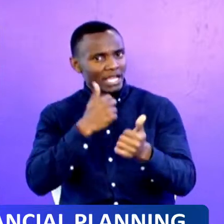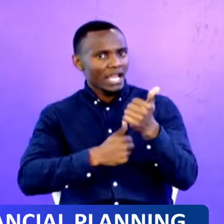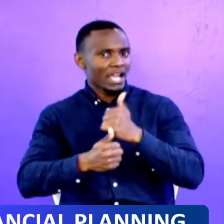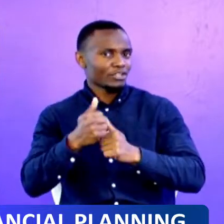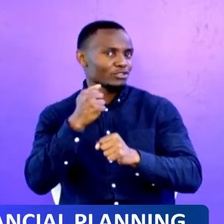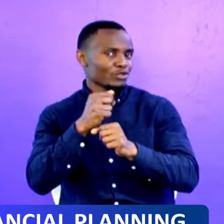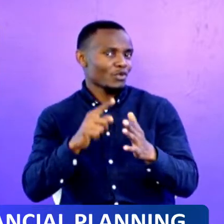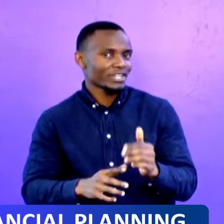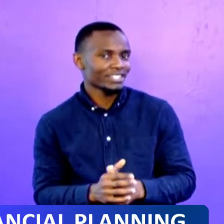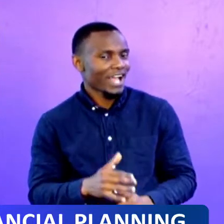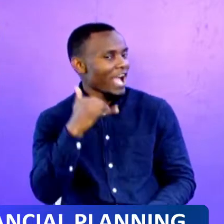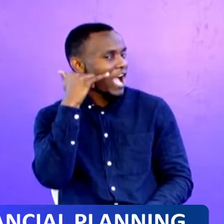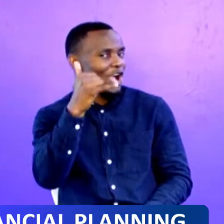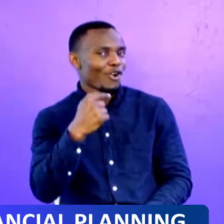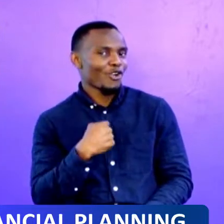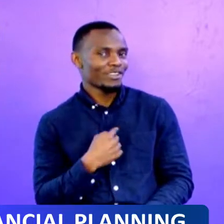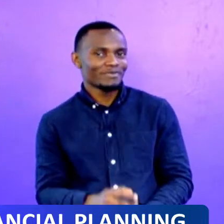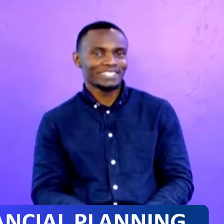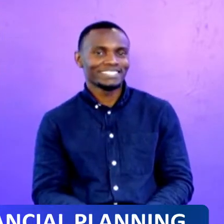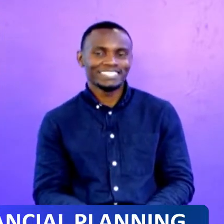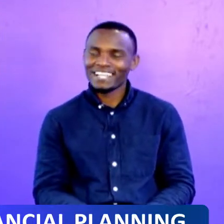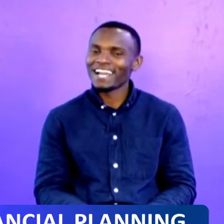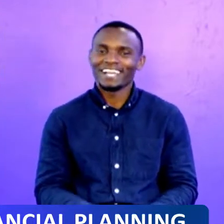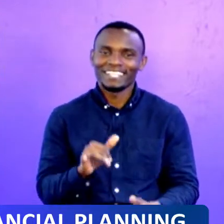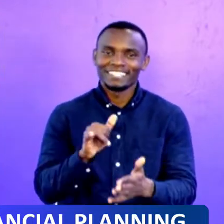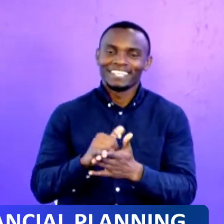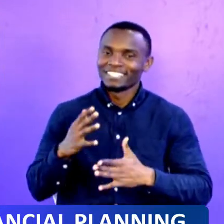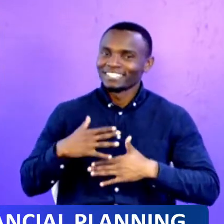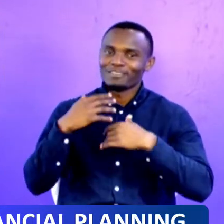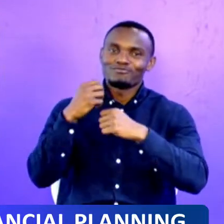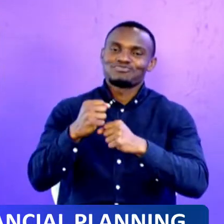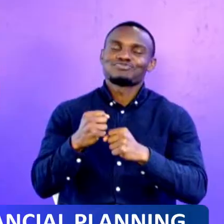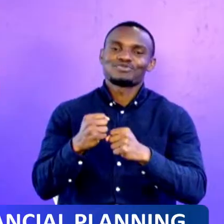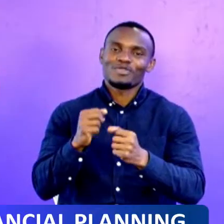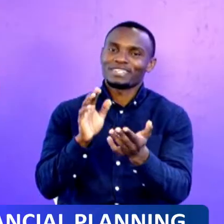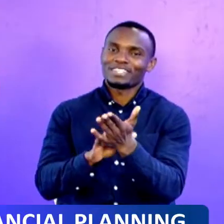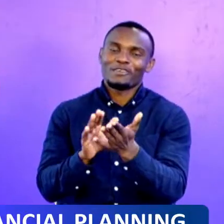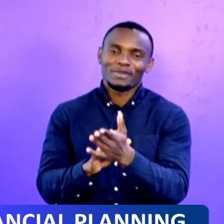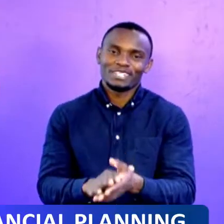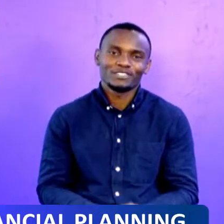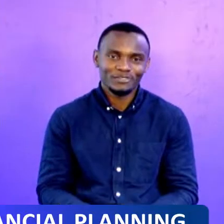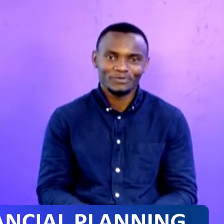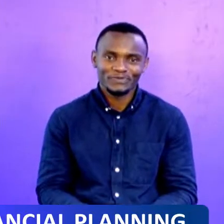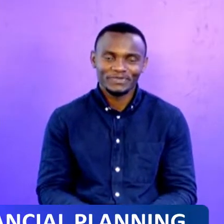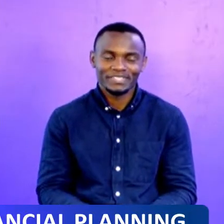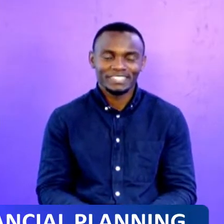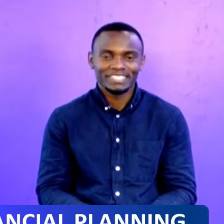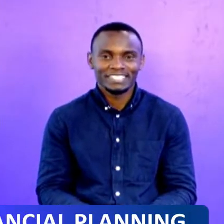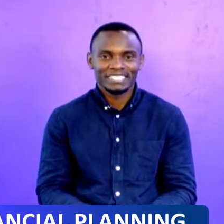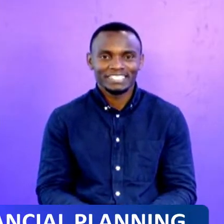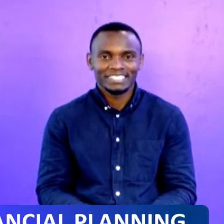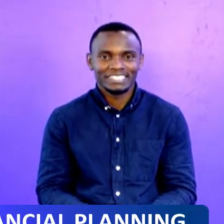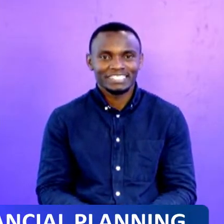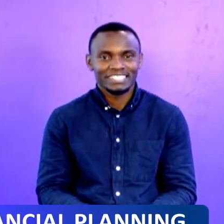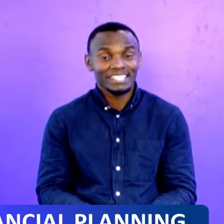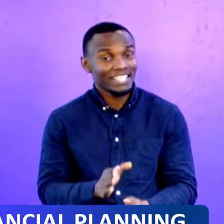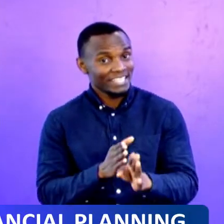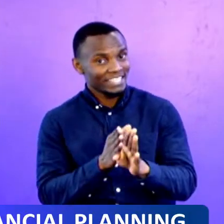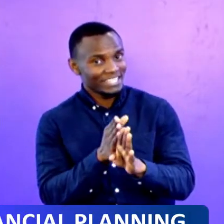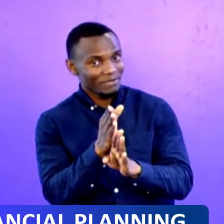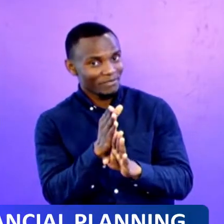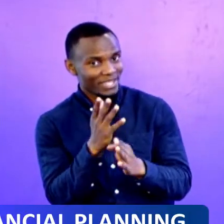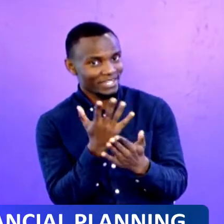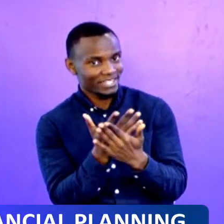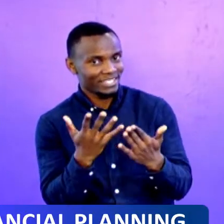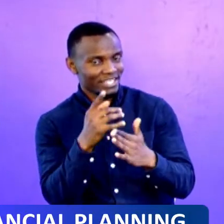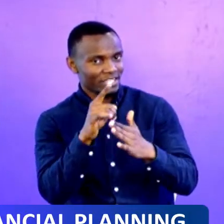anyway. That is a bold recommendation. I think the main thing is to